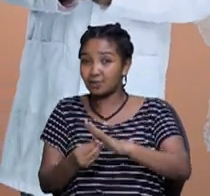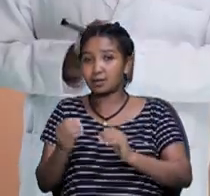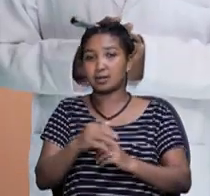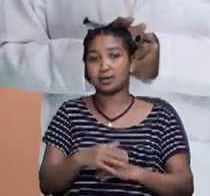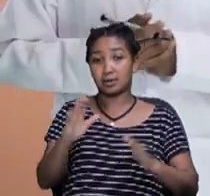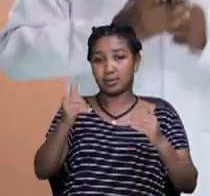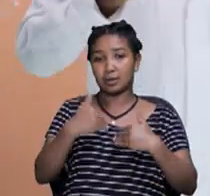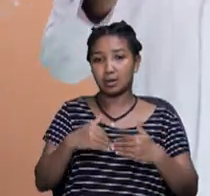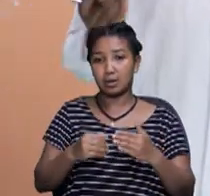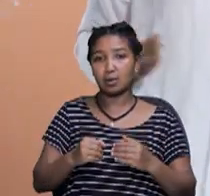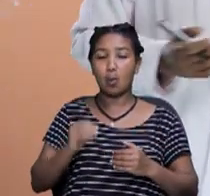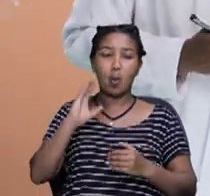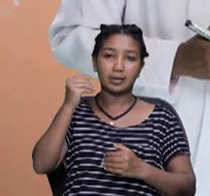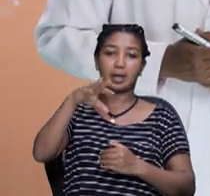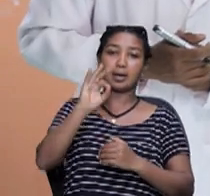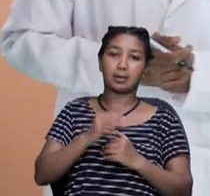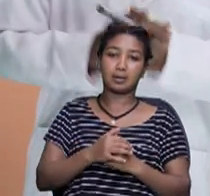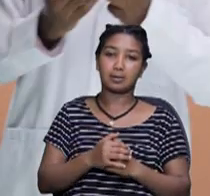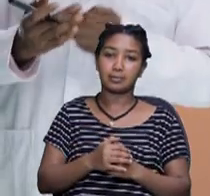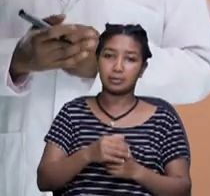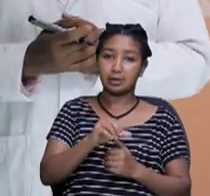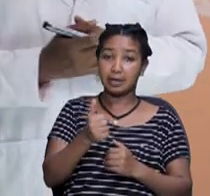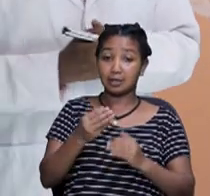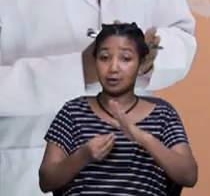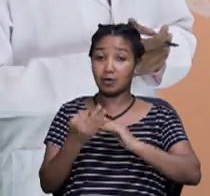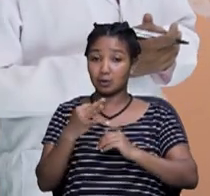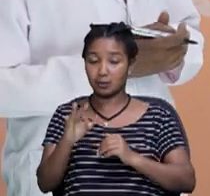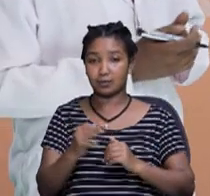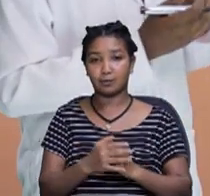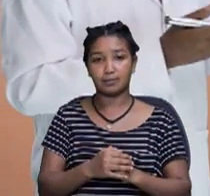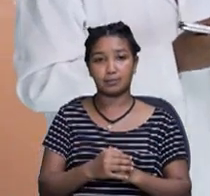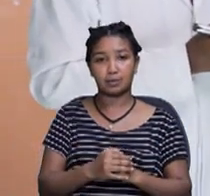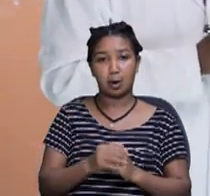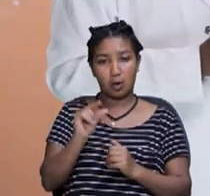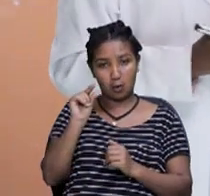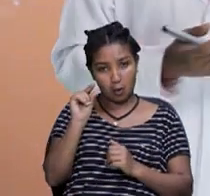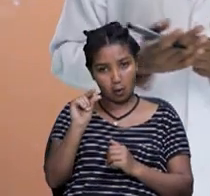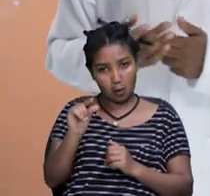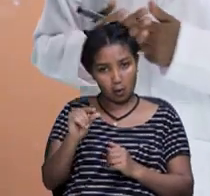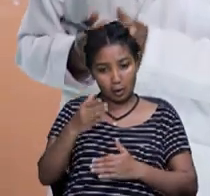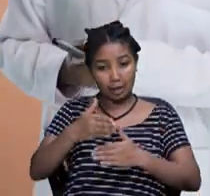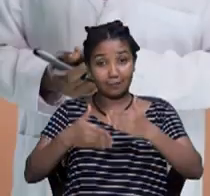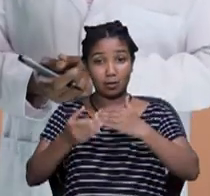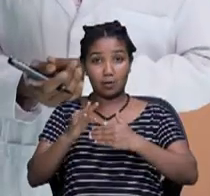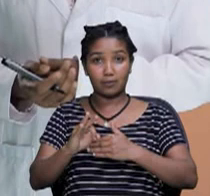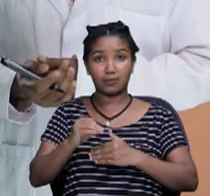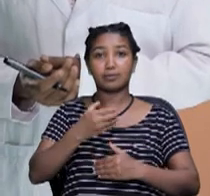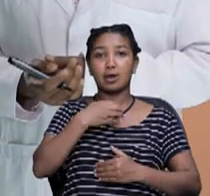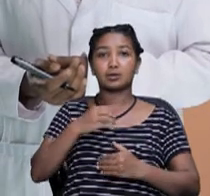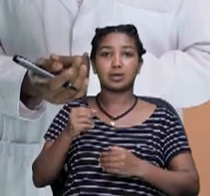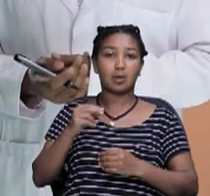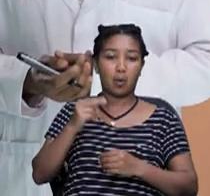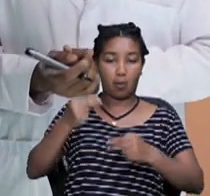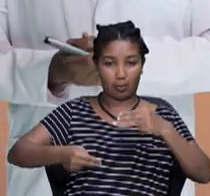effects. Weight gain is another effect of low level of thyroxine hormone.